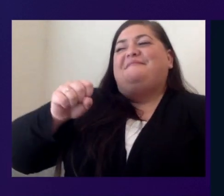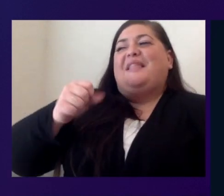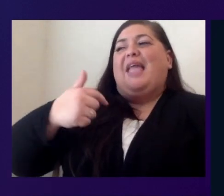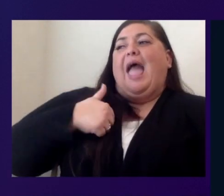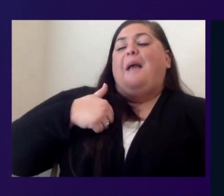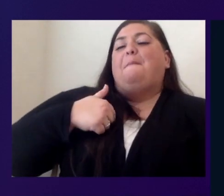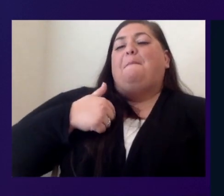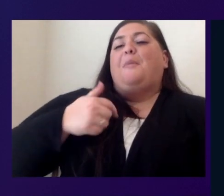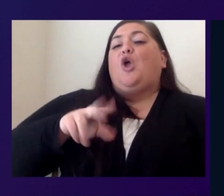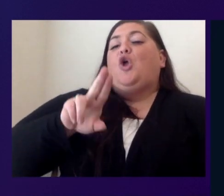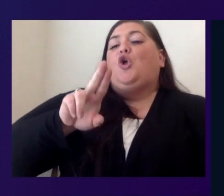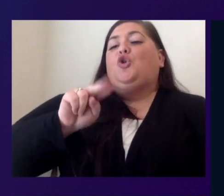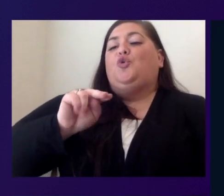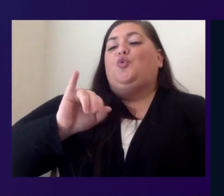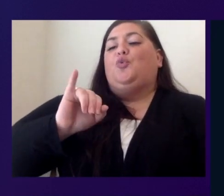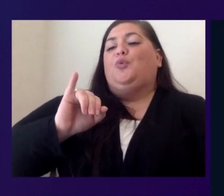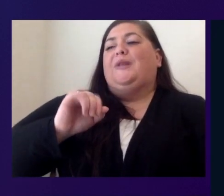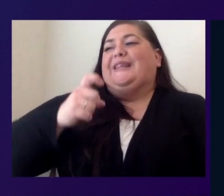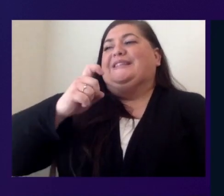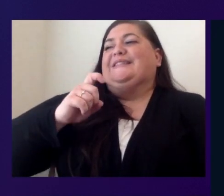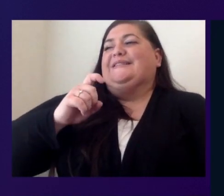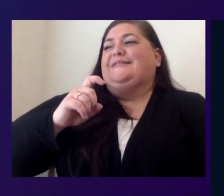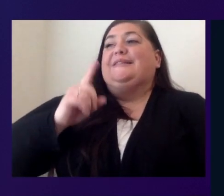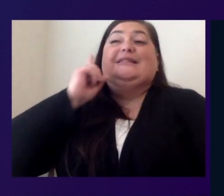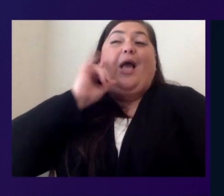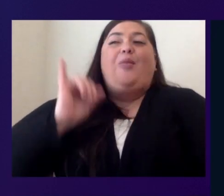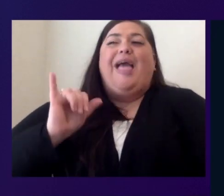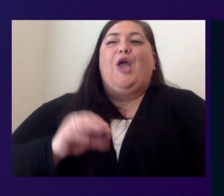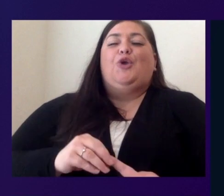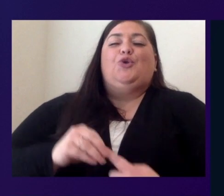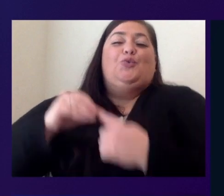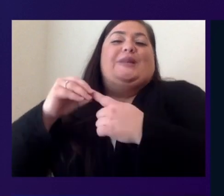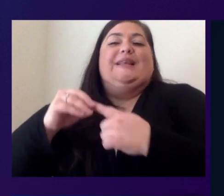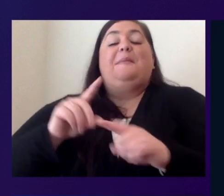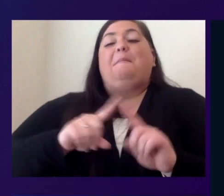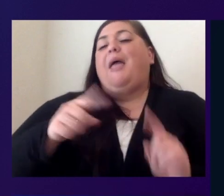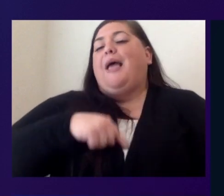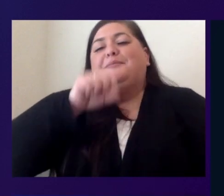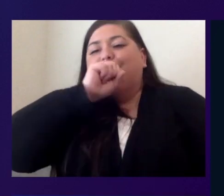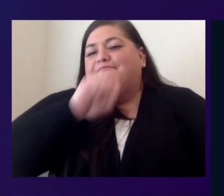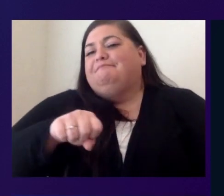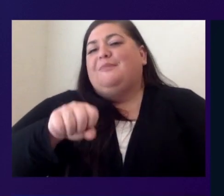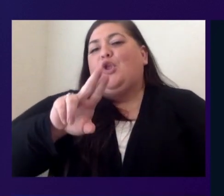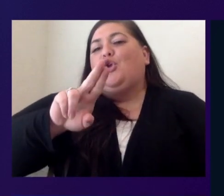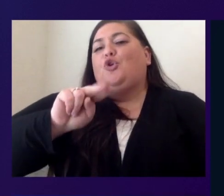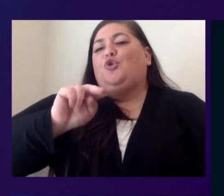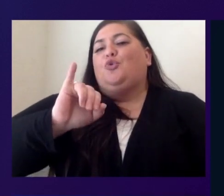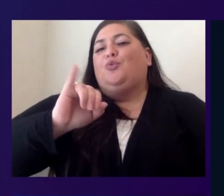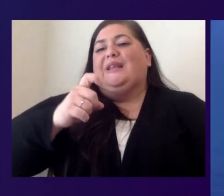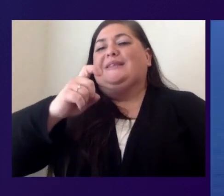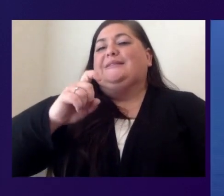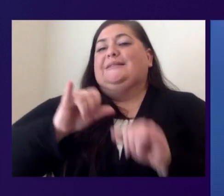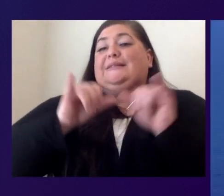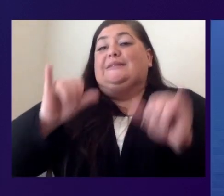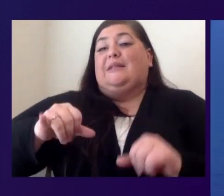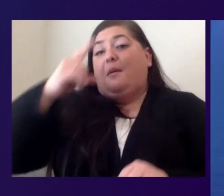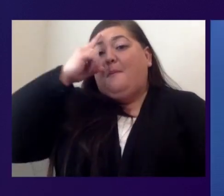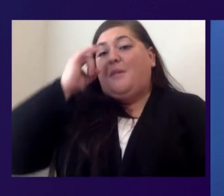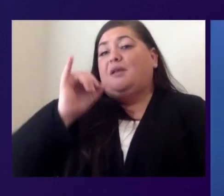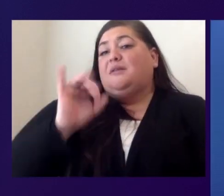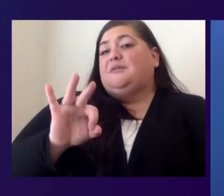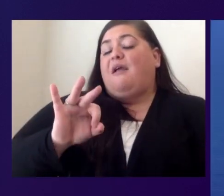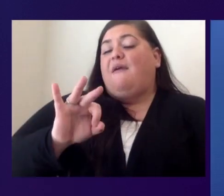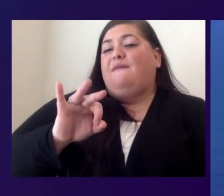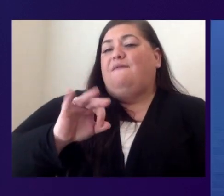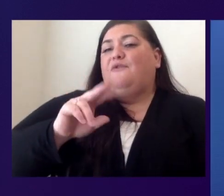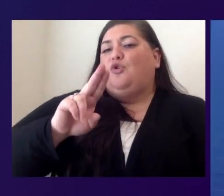Unix fan. Kind of sounds like unique there. But yeah, I love Unix systems mainly because of the CLI tools. But yeah,